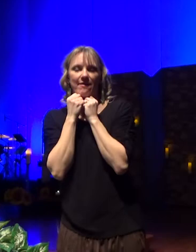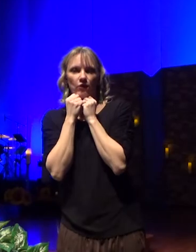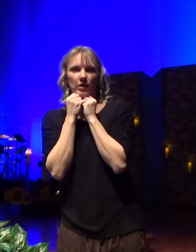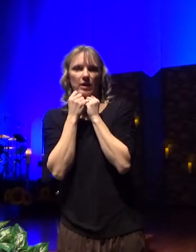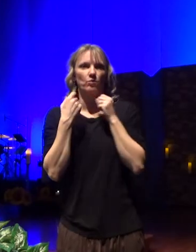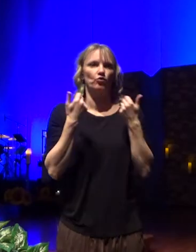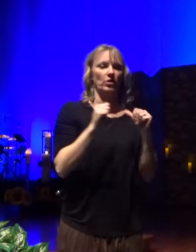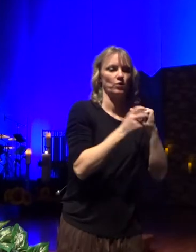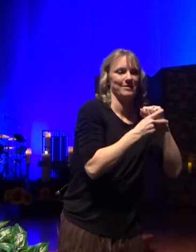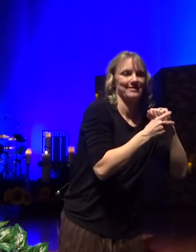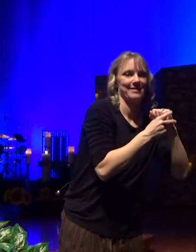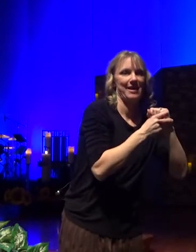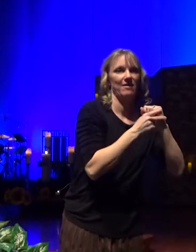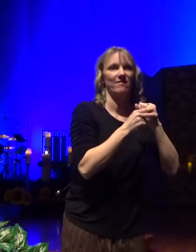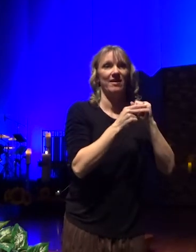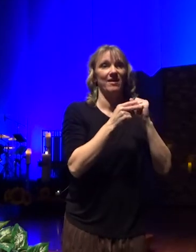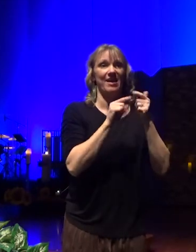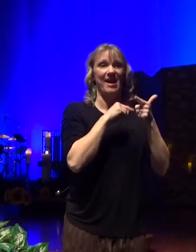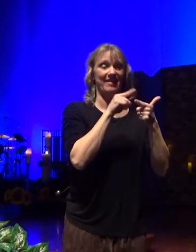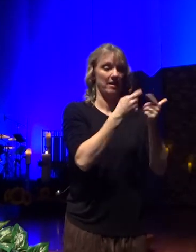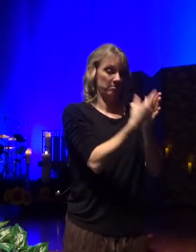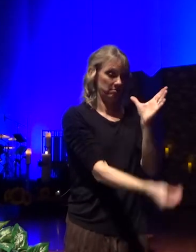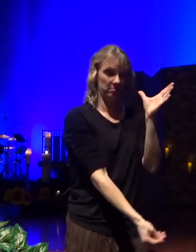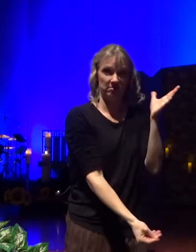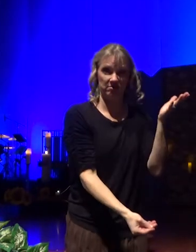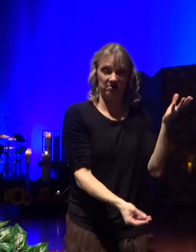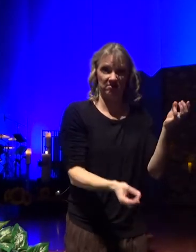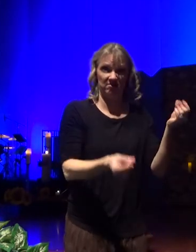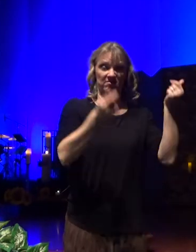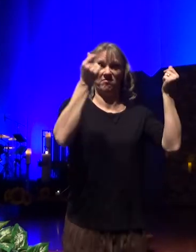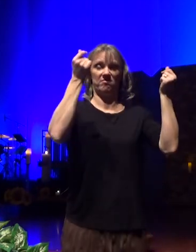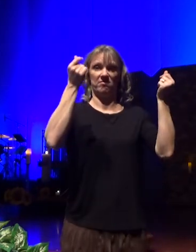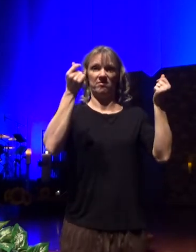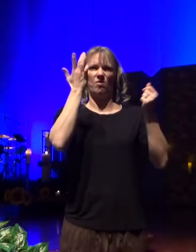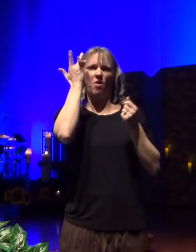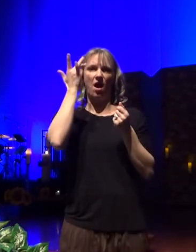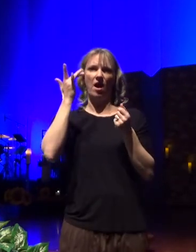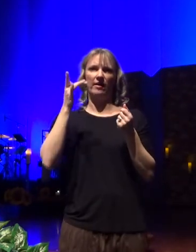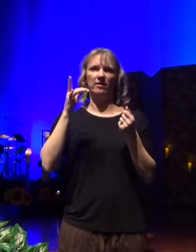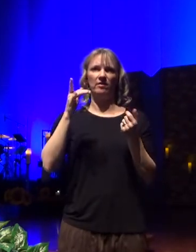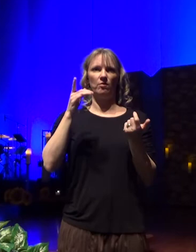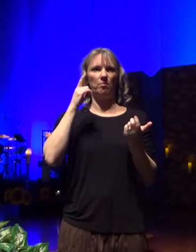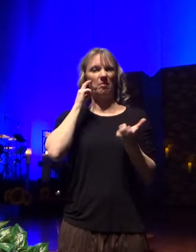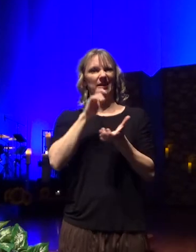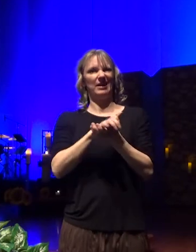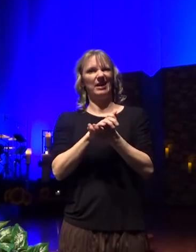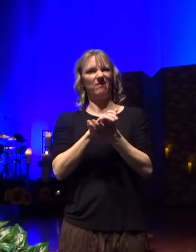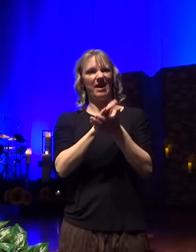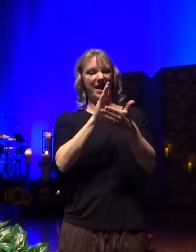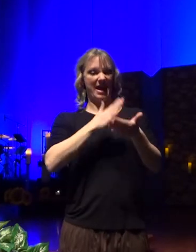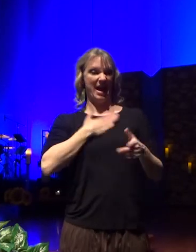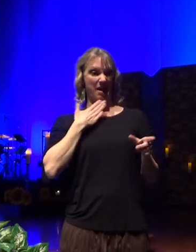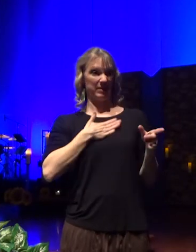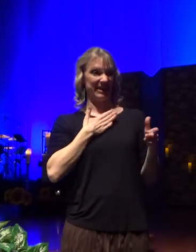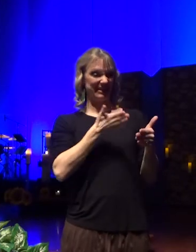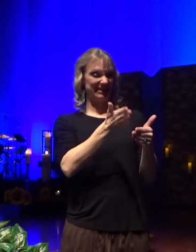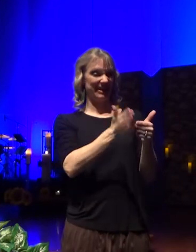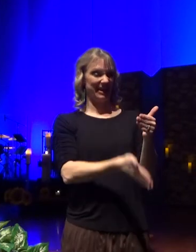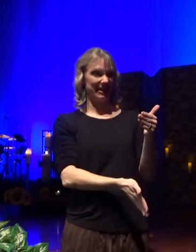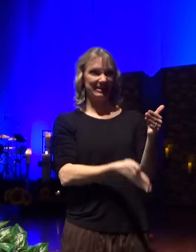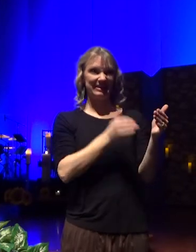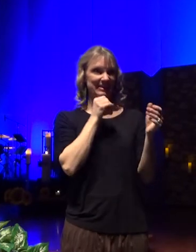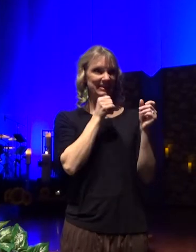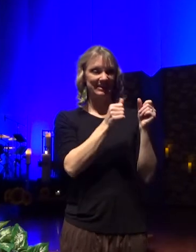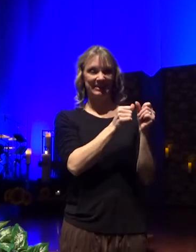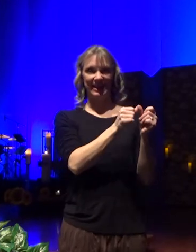it. And in that, it slips out of our fingers because we fall into the belief that our happiness can end, that it's